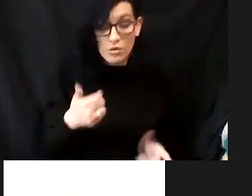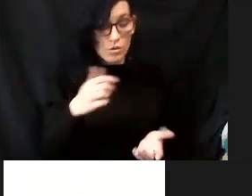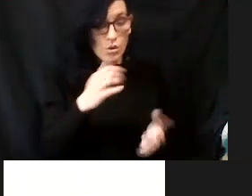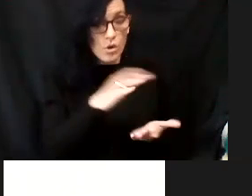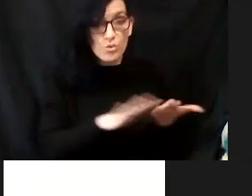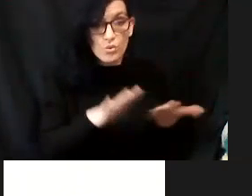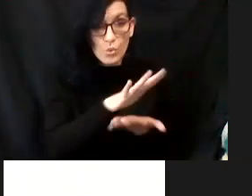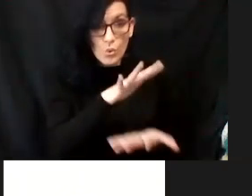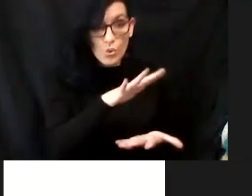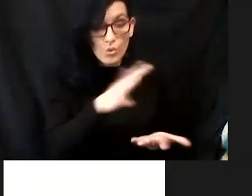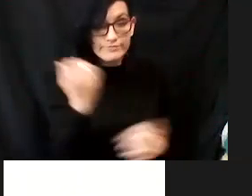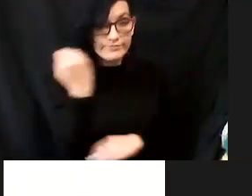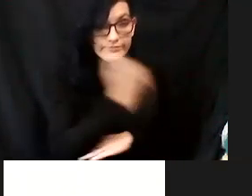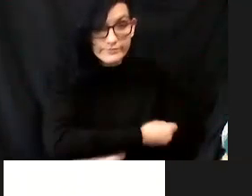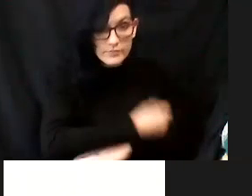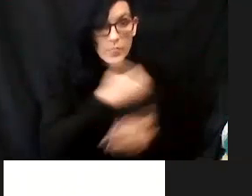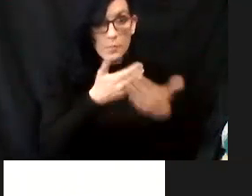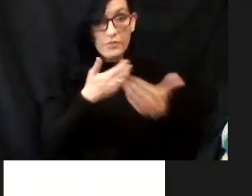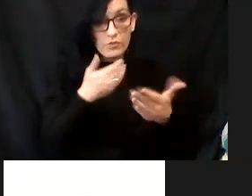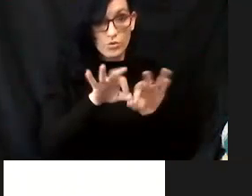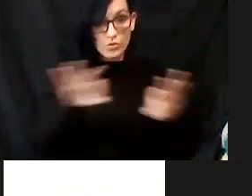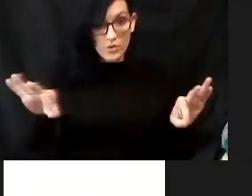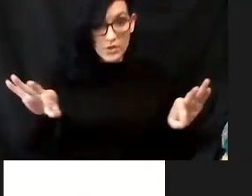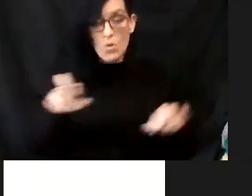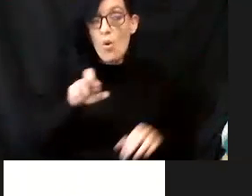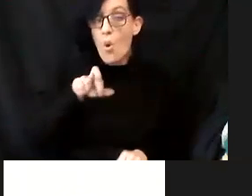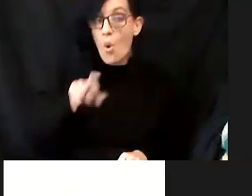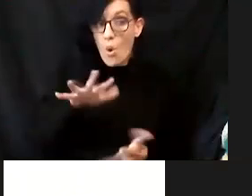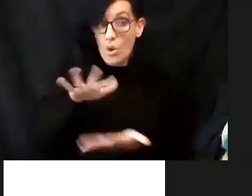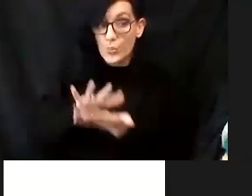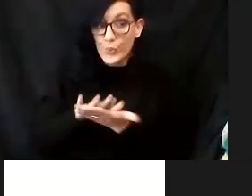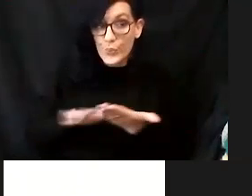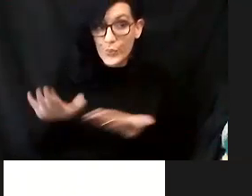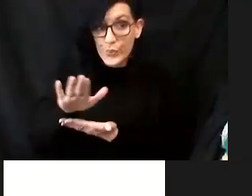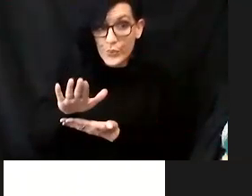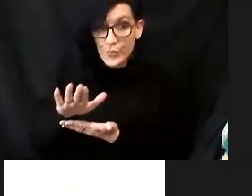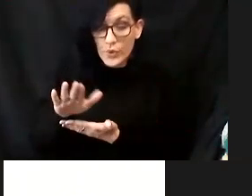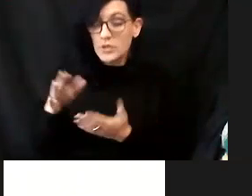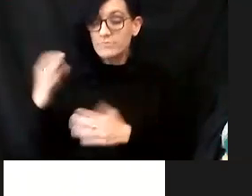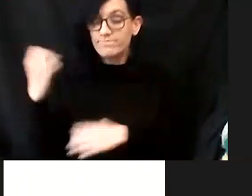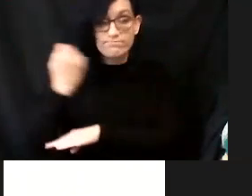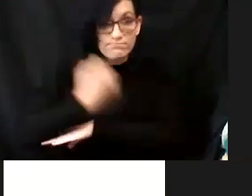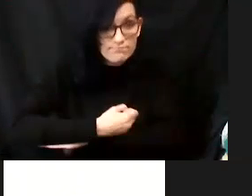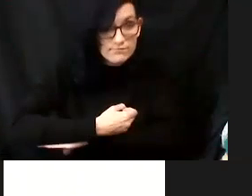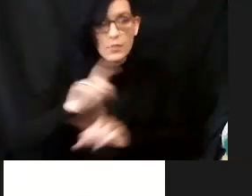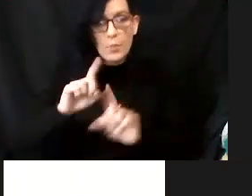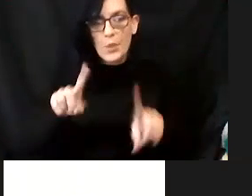school closes and you're not able to transfer your credits to another school to complete your